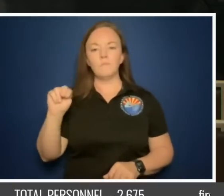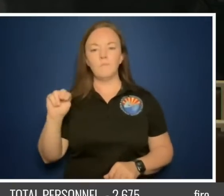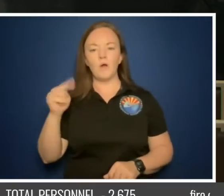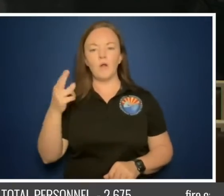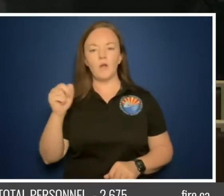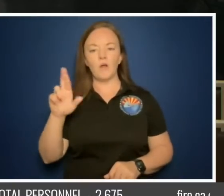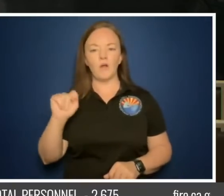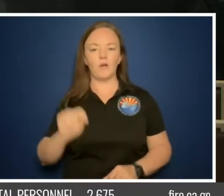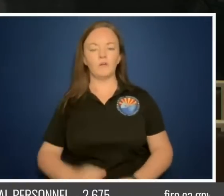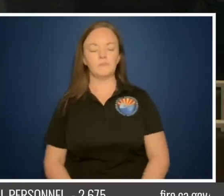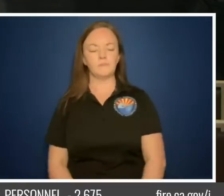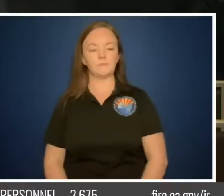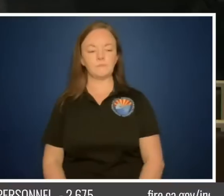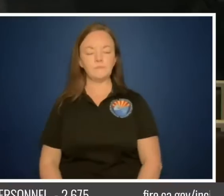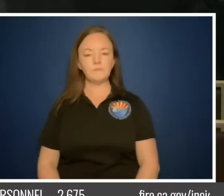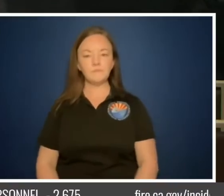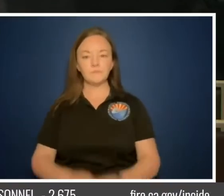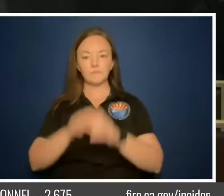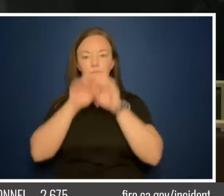There you go. Thank you.